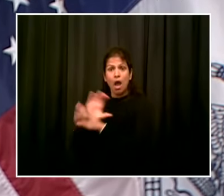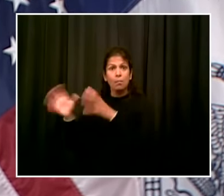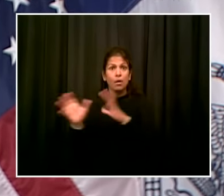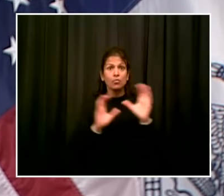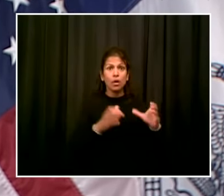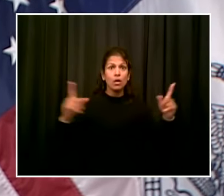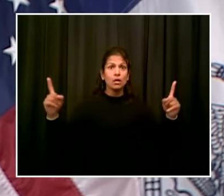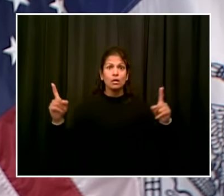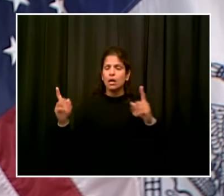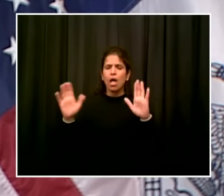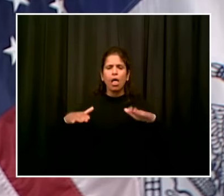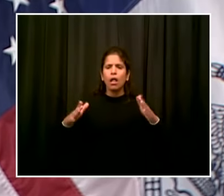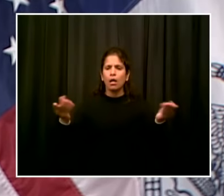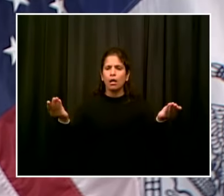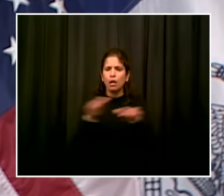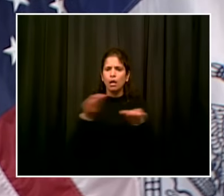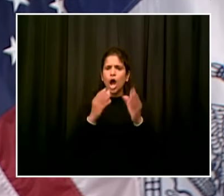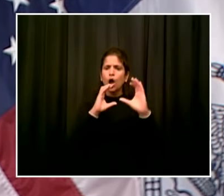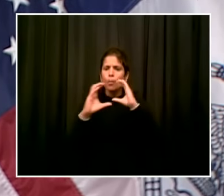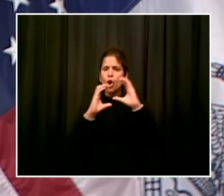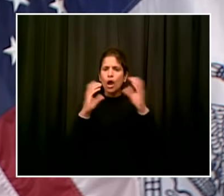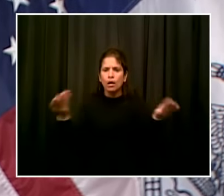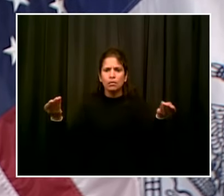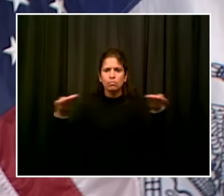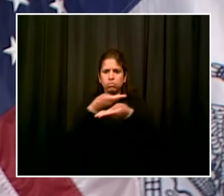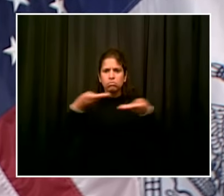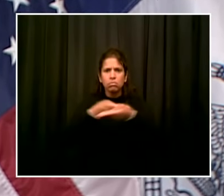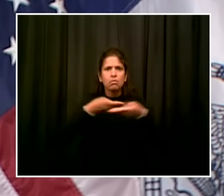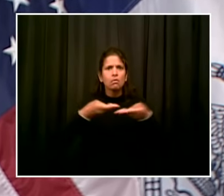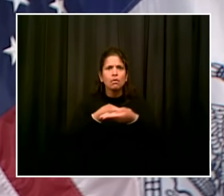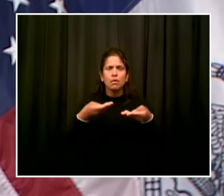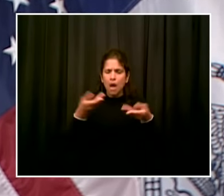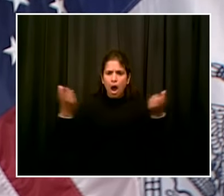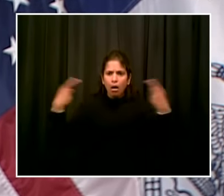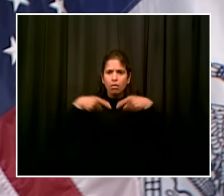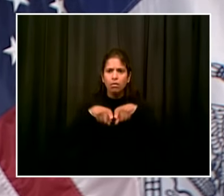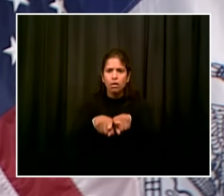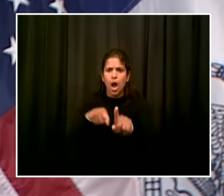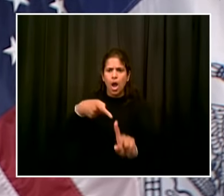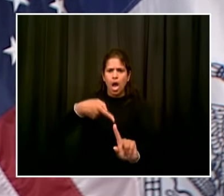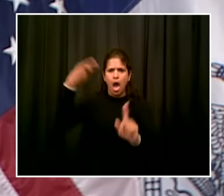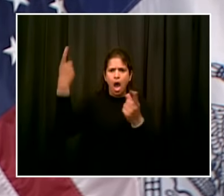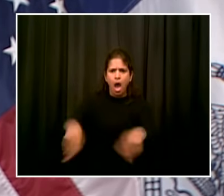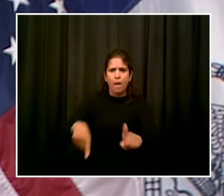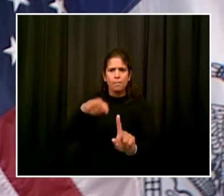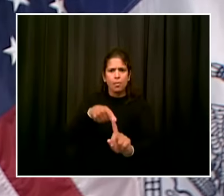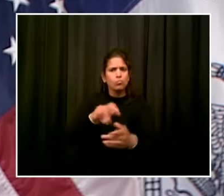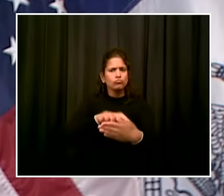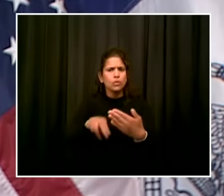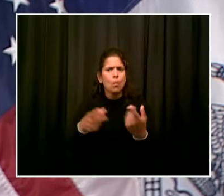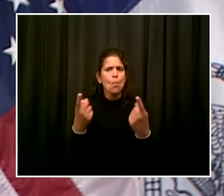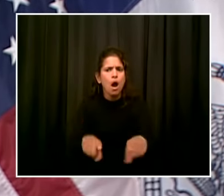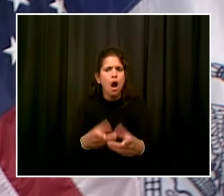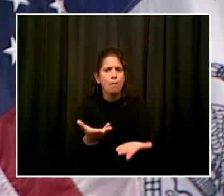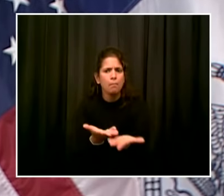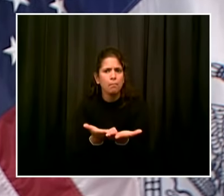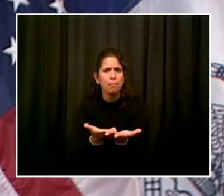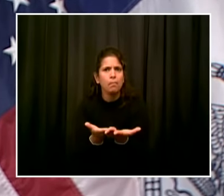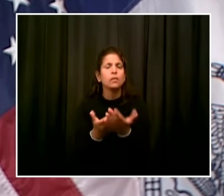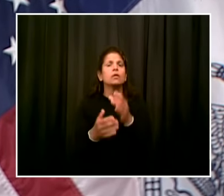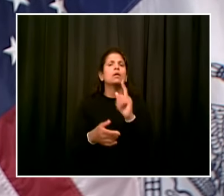been sensitivity about that because of the desire to yield to the Attorney General's role. But my full understanding from the Commissioner is